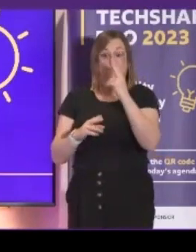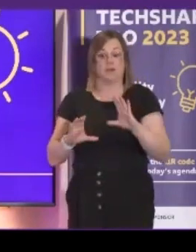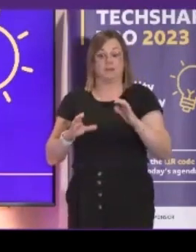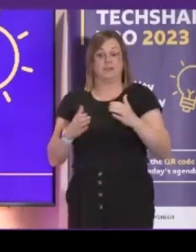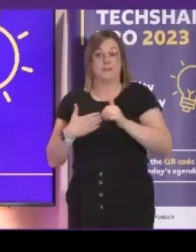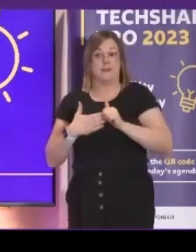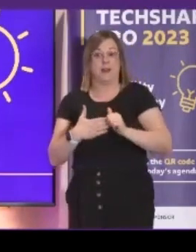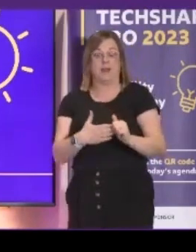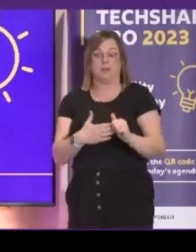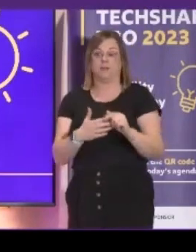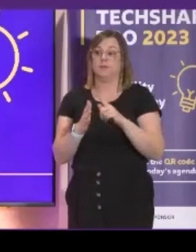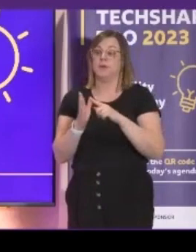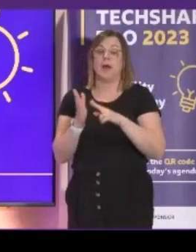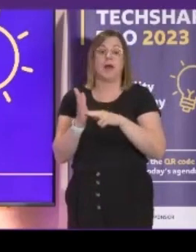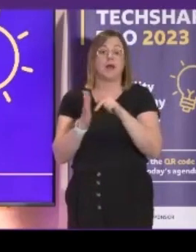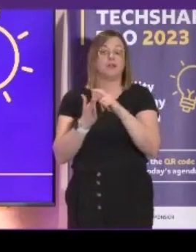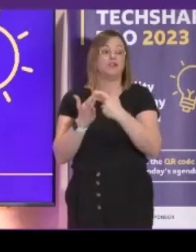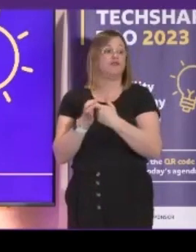like Andreas, who's in the room today,